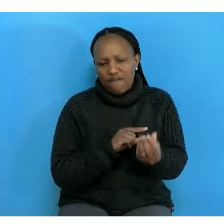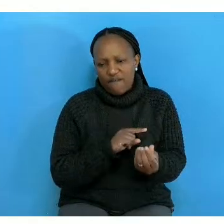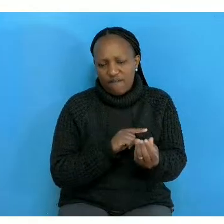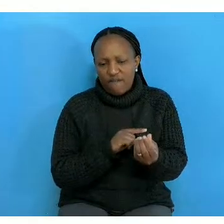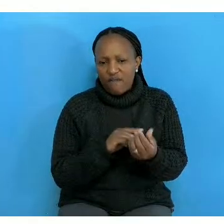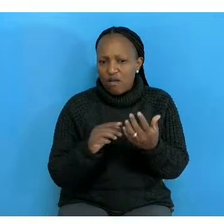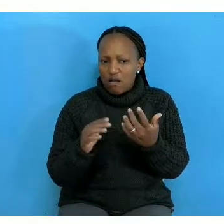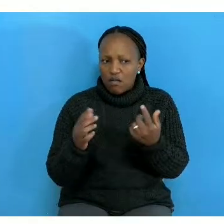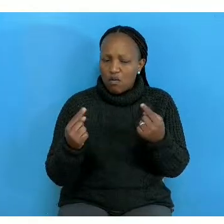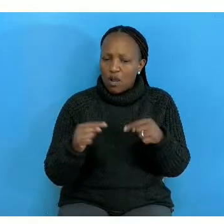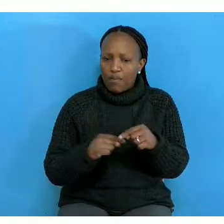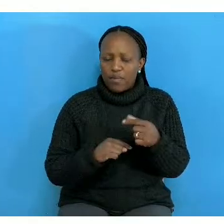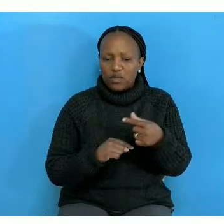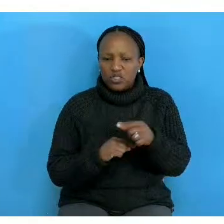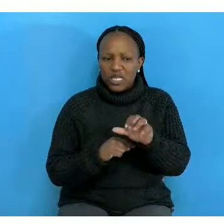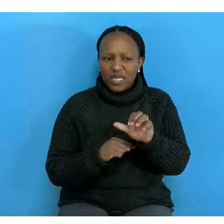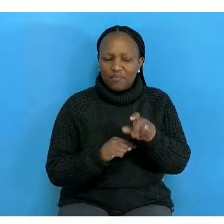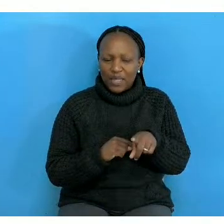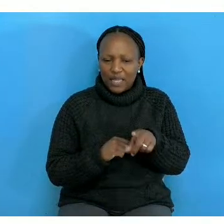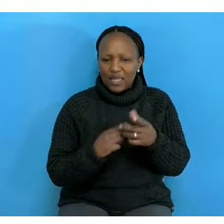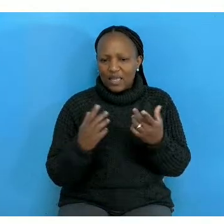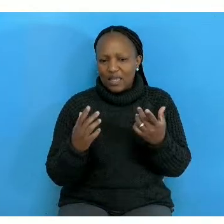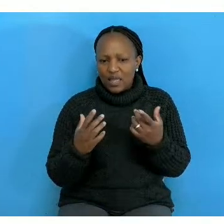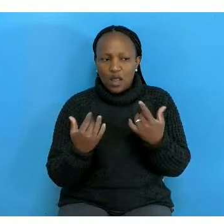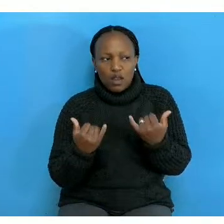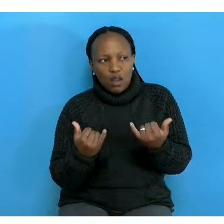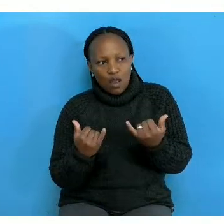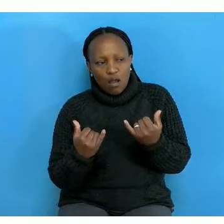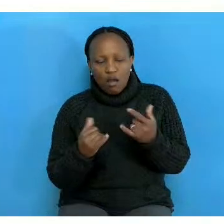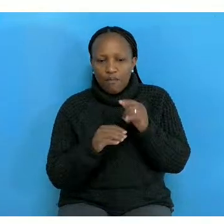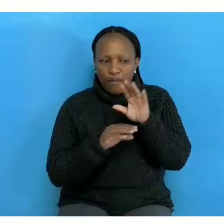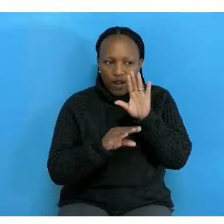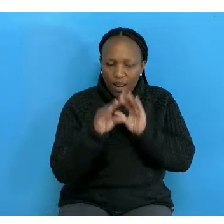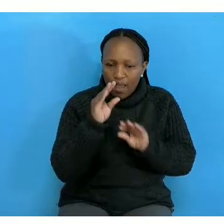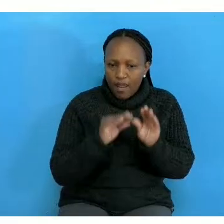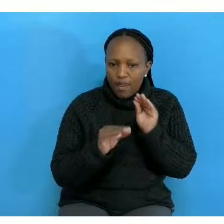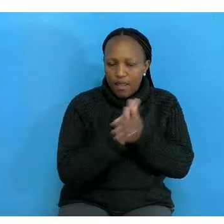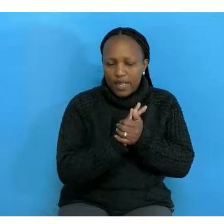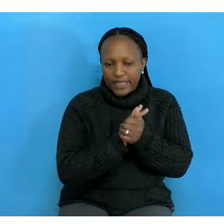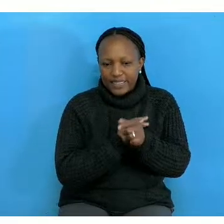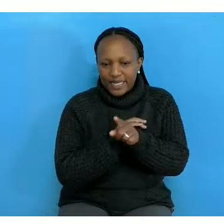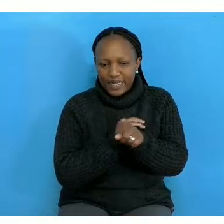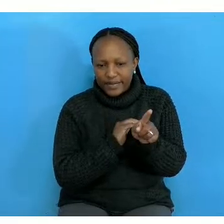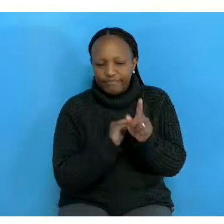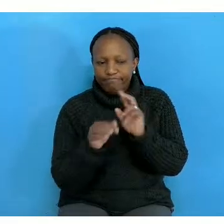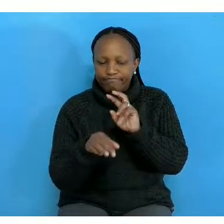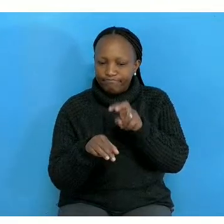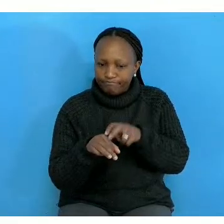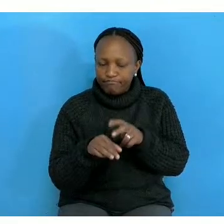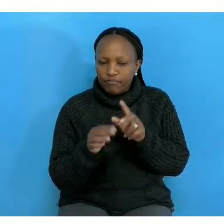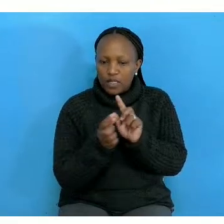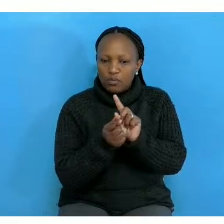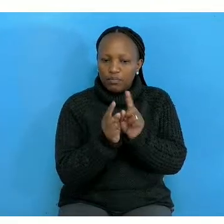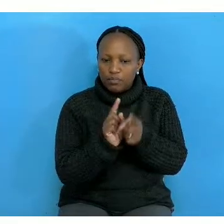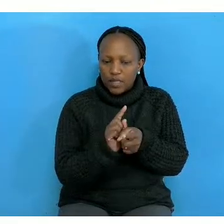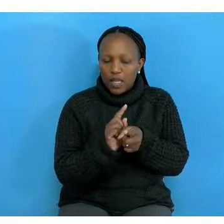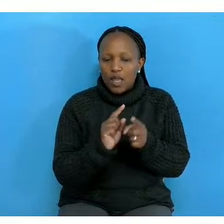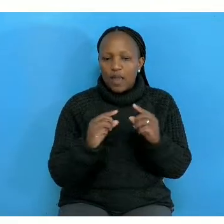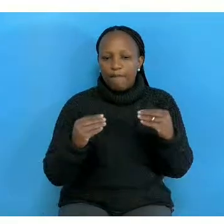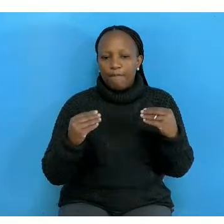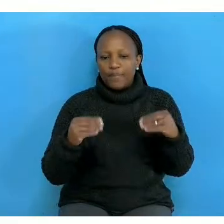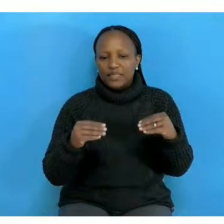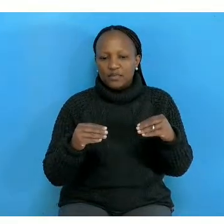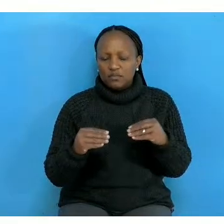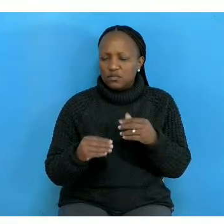to GEP then at a stage where you said, now I've learned this skill. I need now to commercialize this skill.